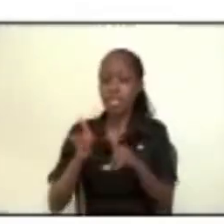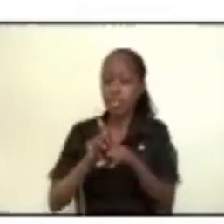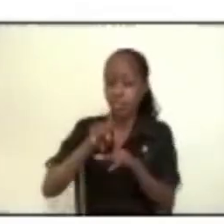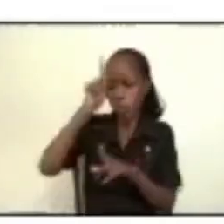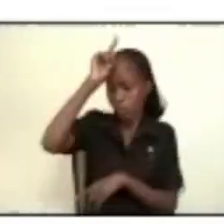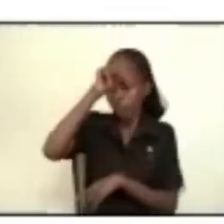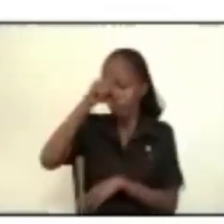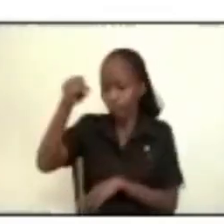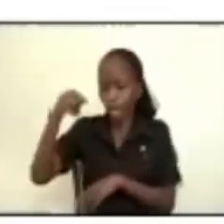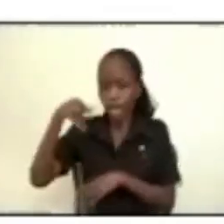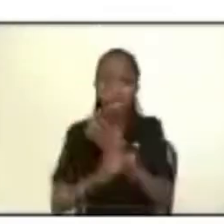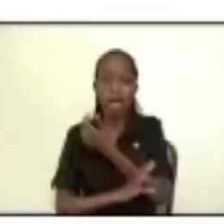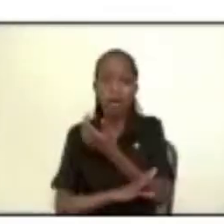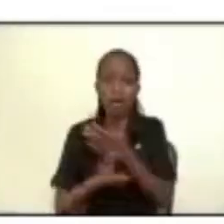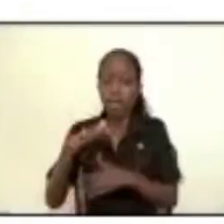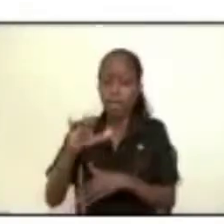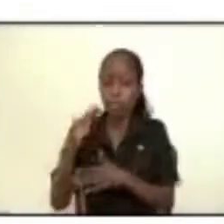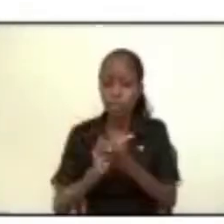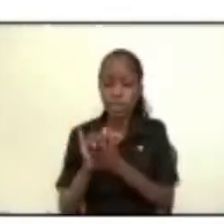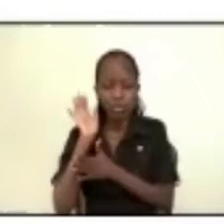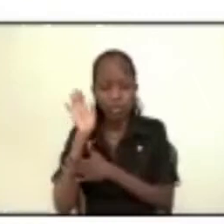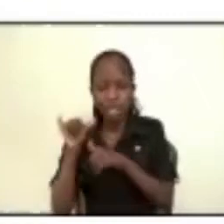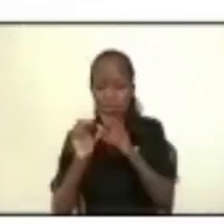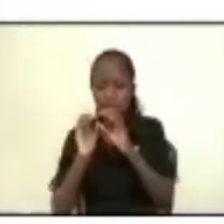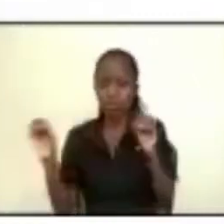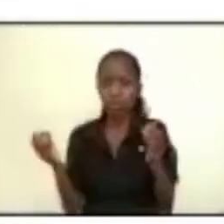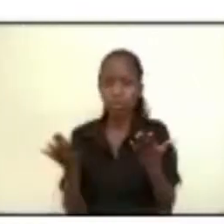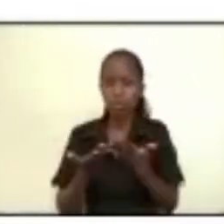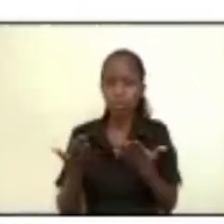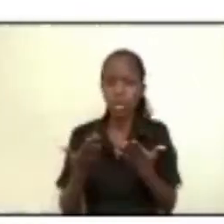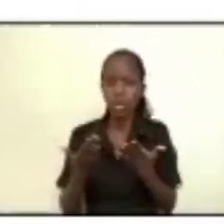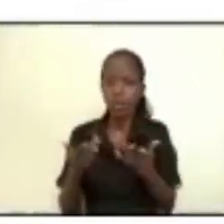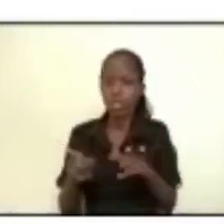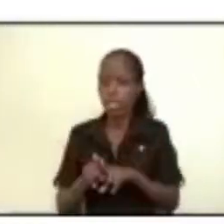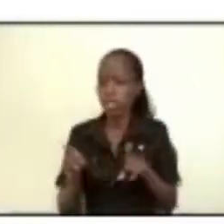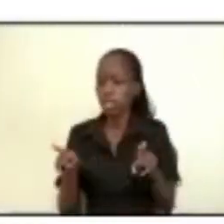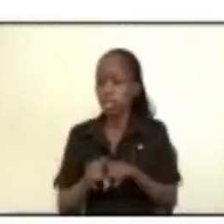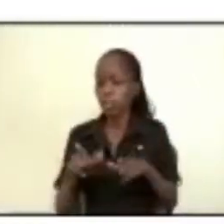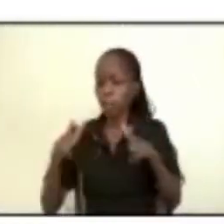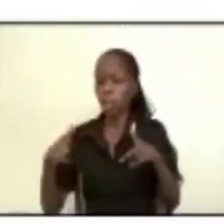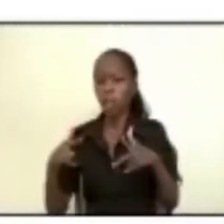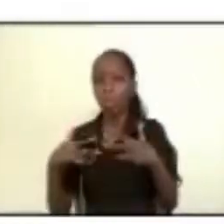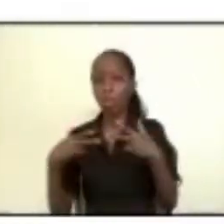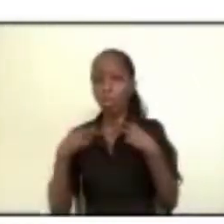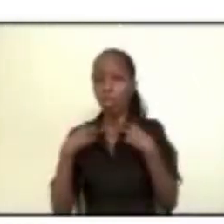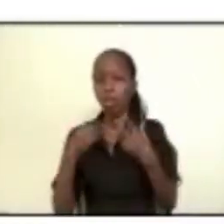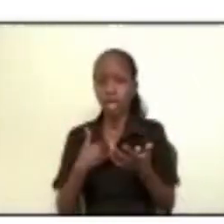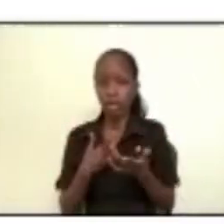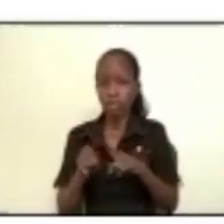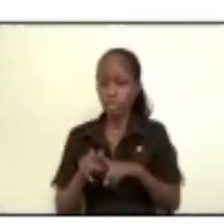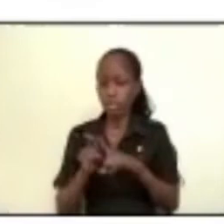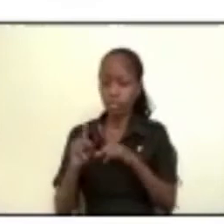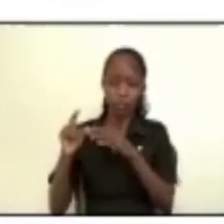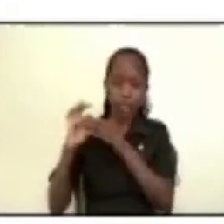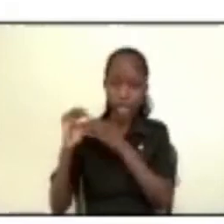of the country, or just areas that we don't hear much about, where there are even language barriers as well, and cultural differences as